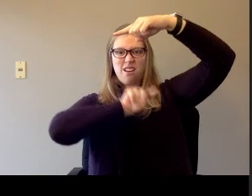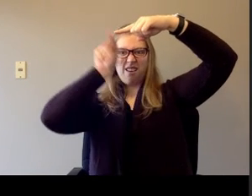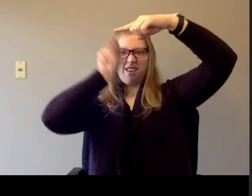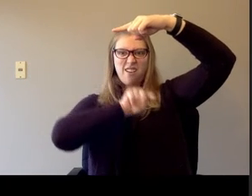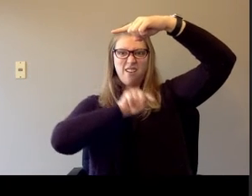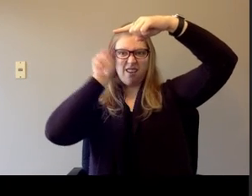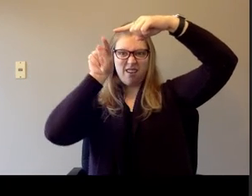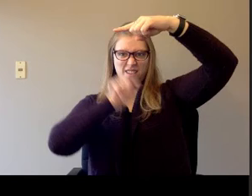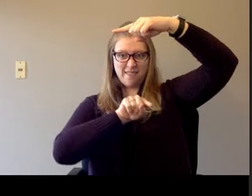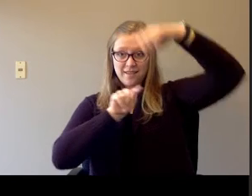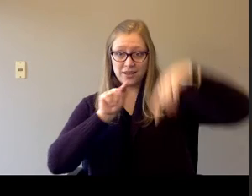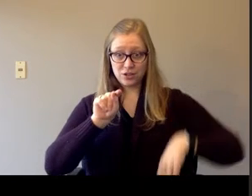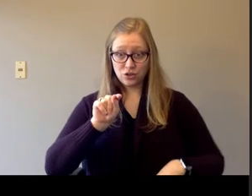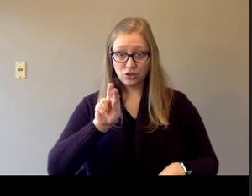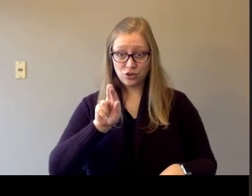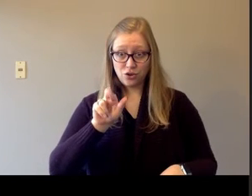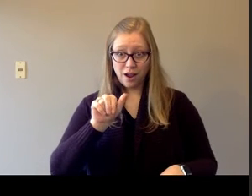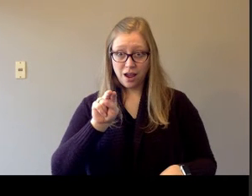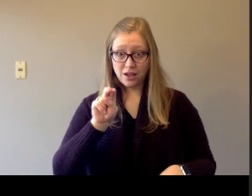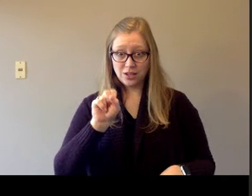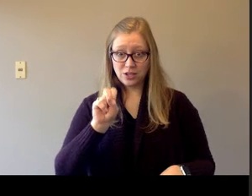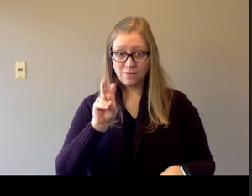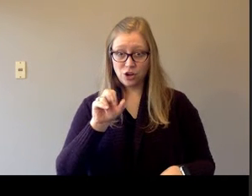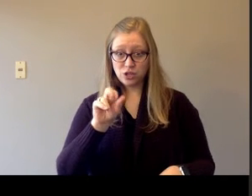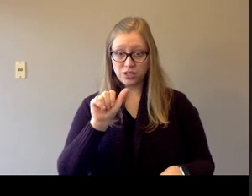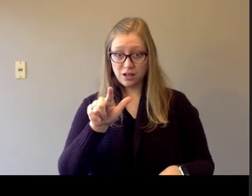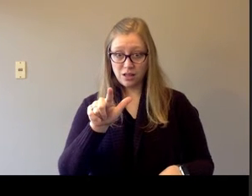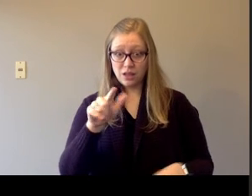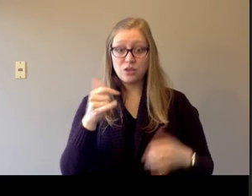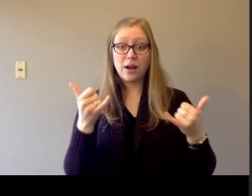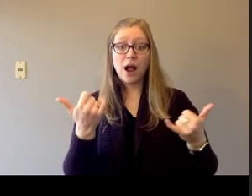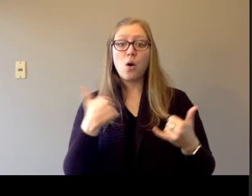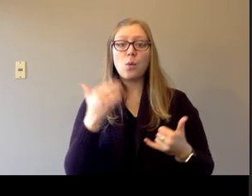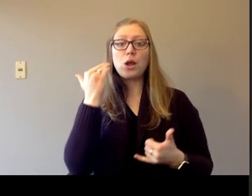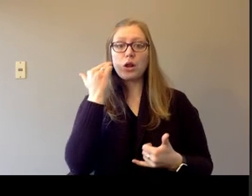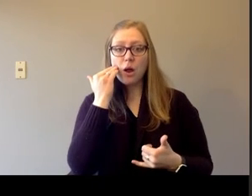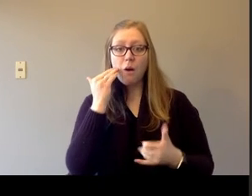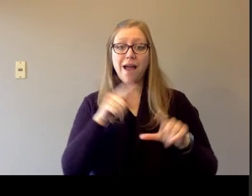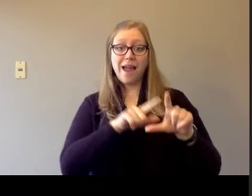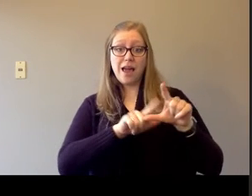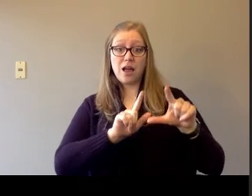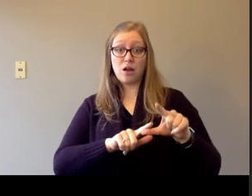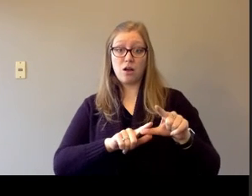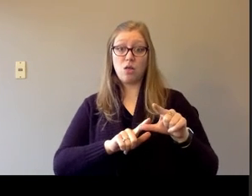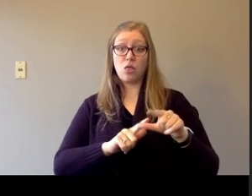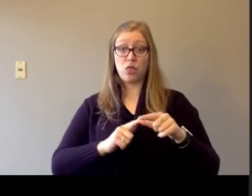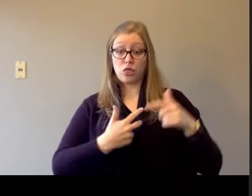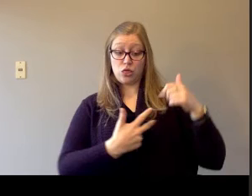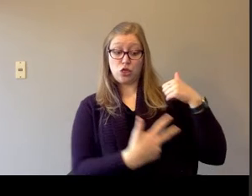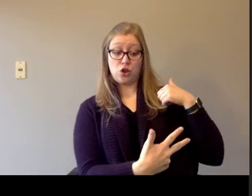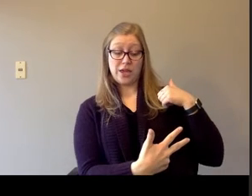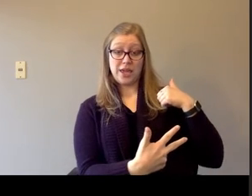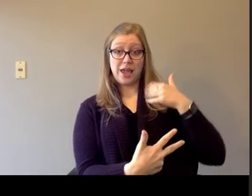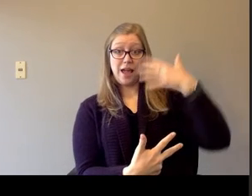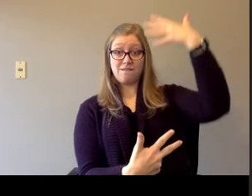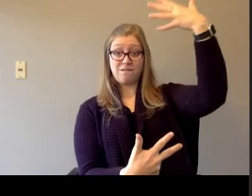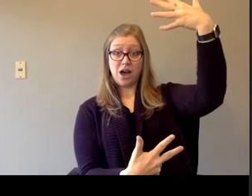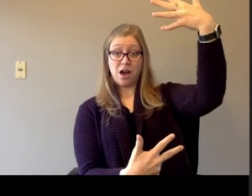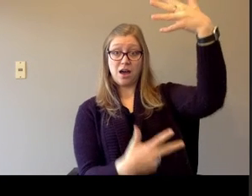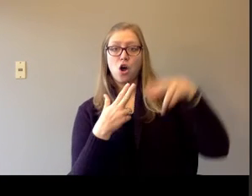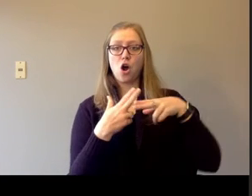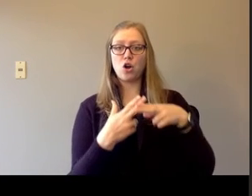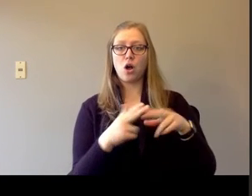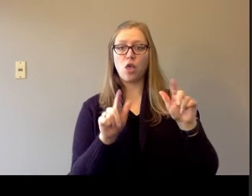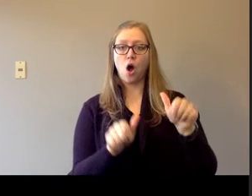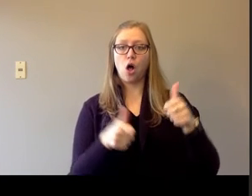going to be alternate interior angles. And we know that when a transversal crosses parallel lines, that alternate interior angles are